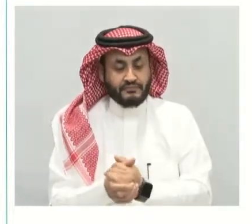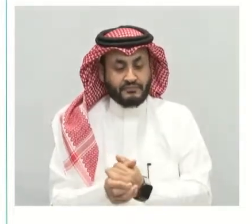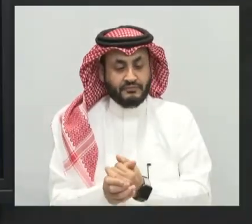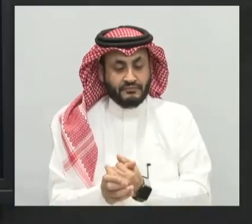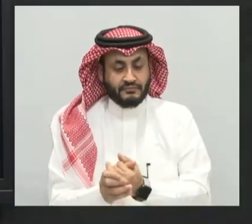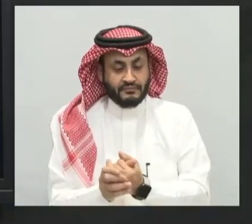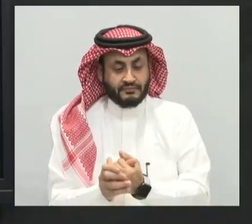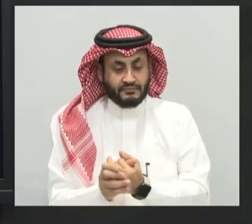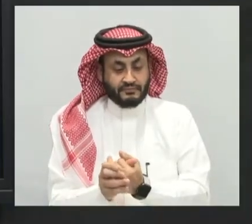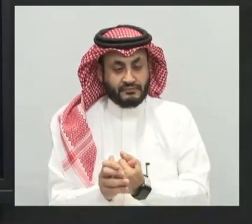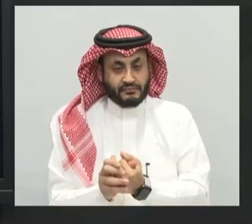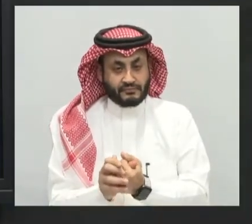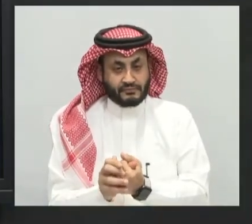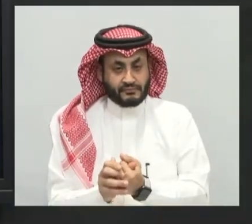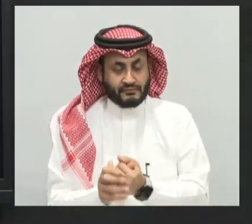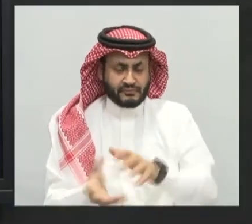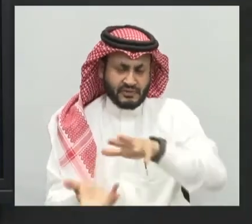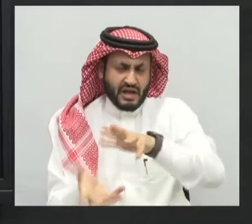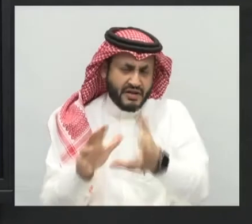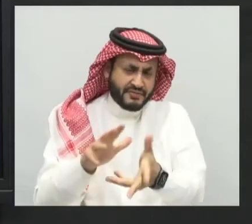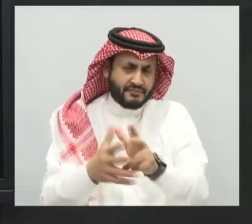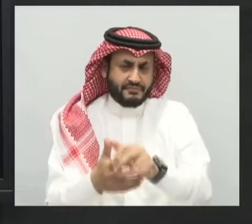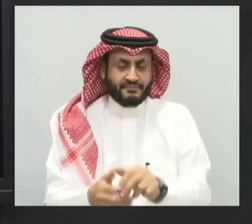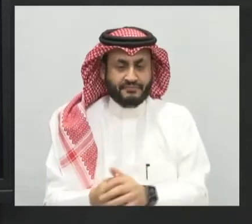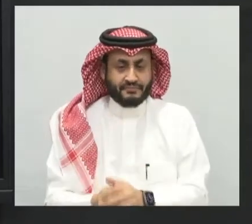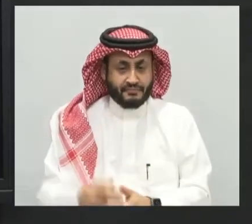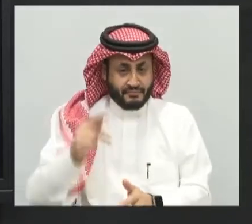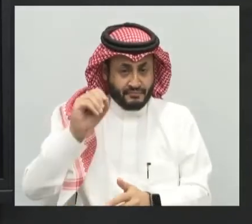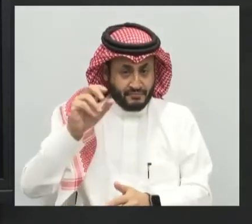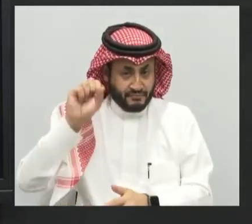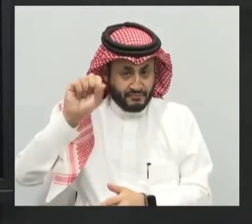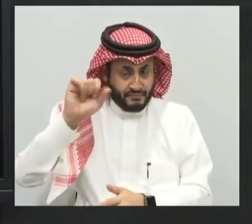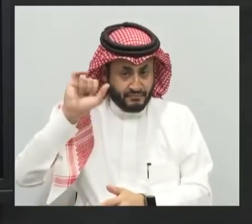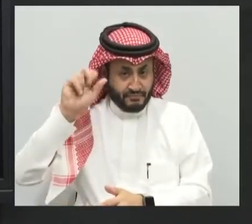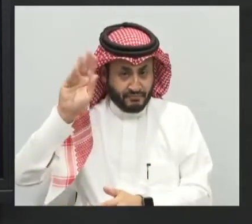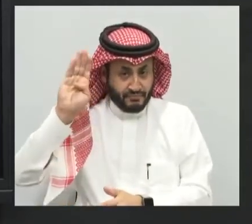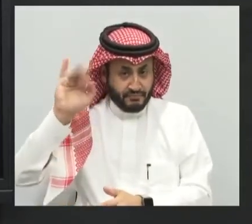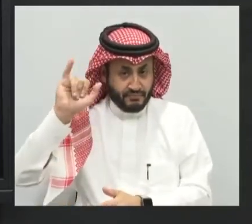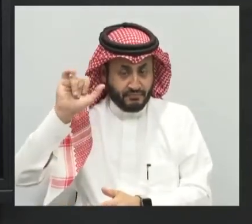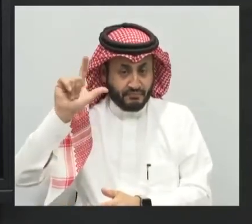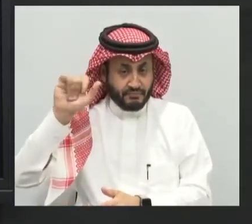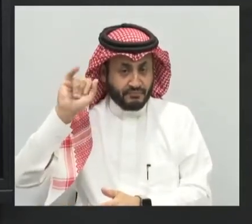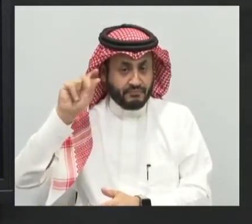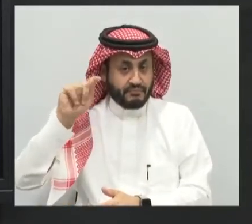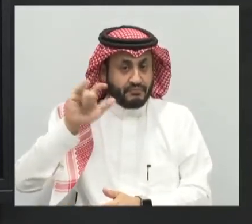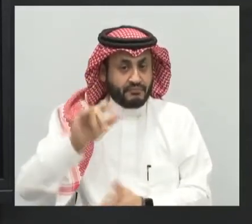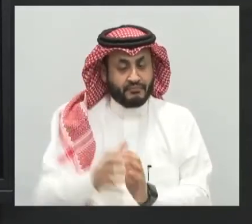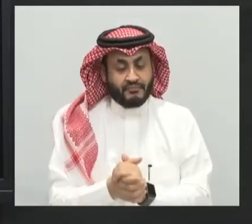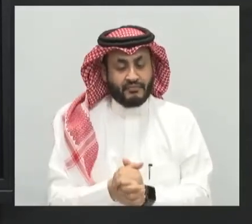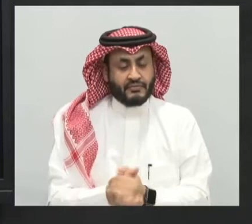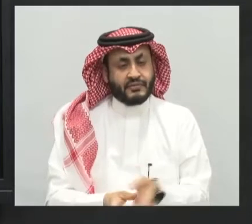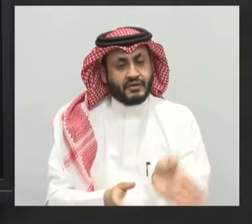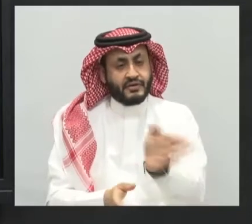resort. So this is about the possibility. This is something possible. You can do it. Or if it's the